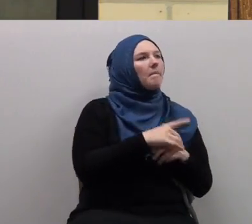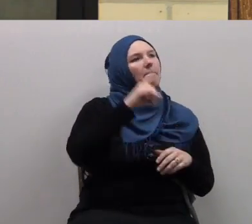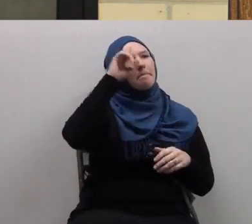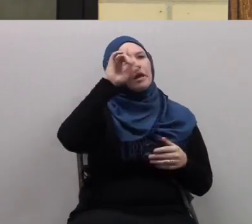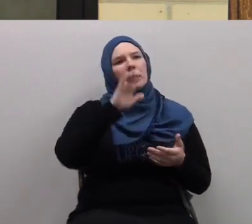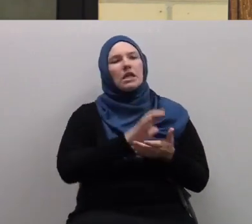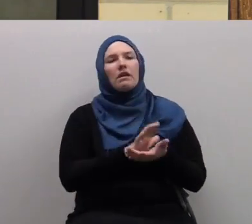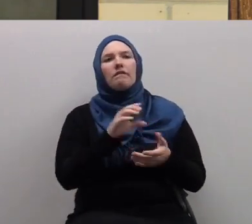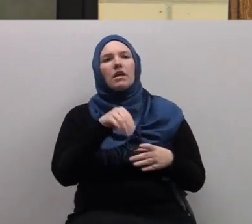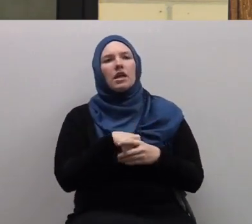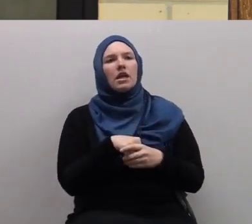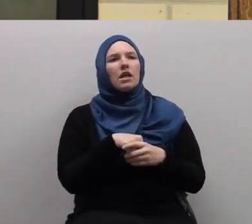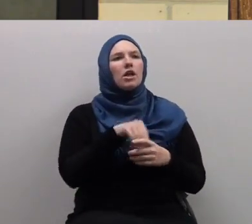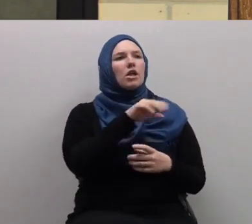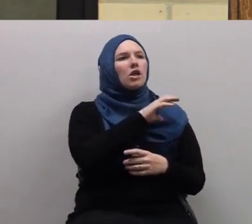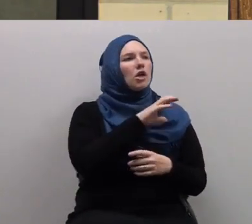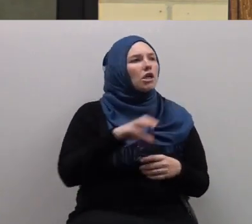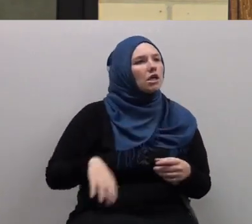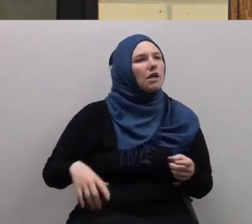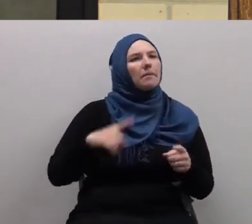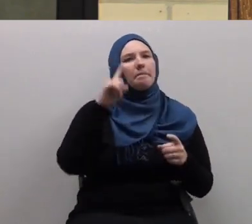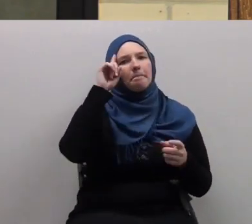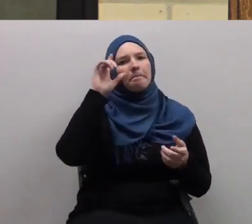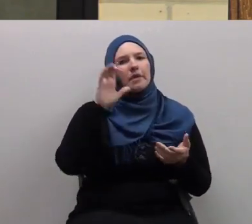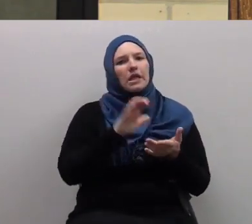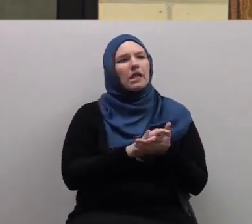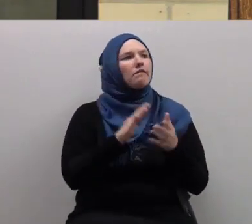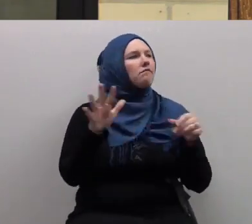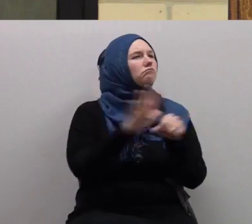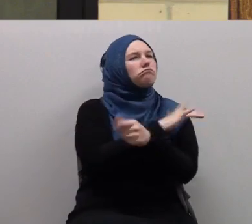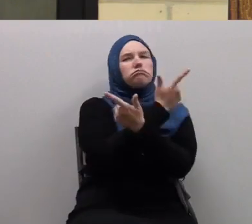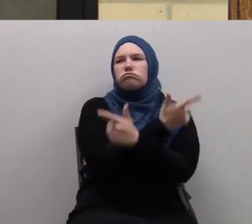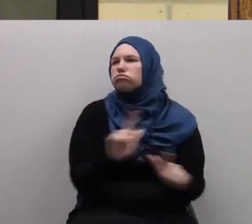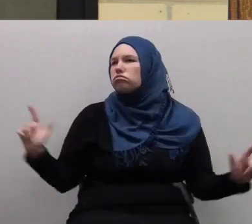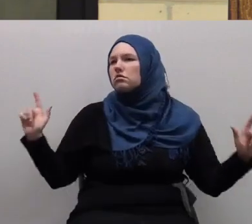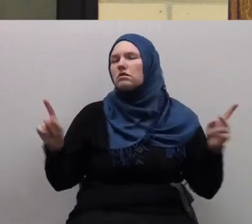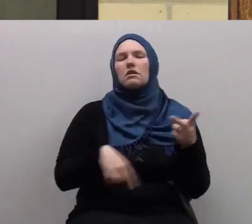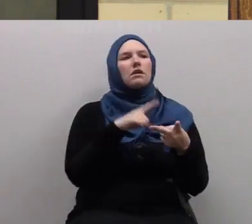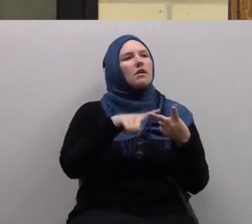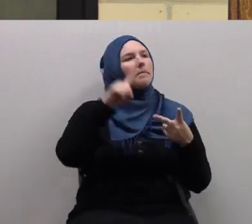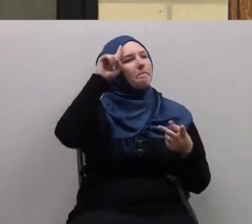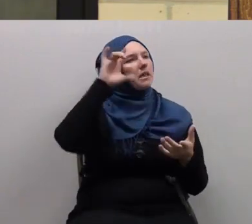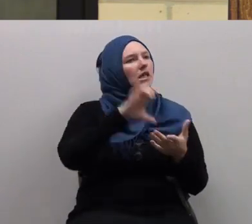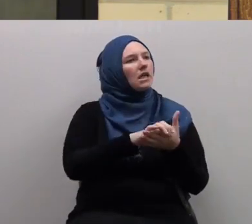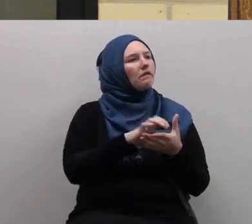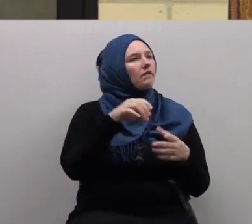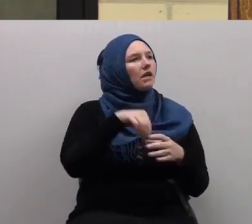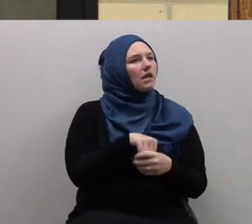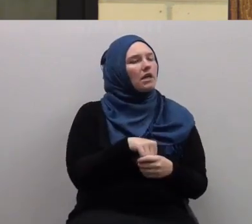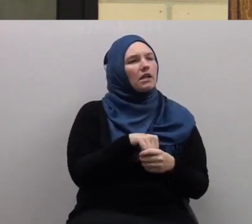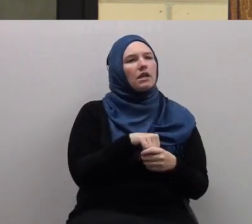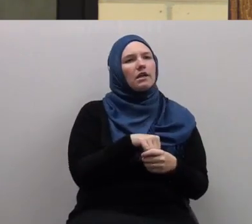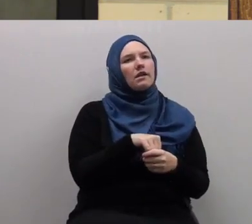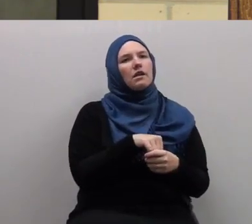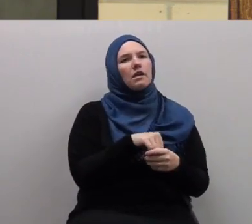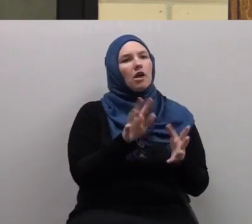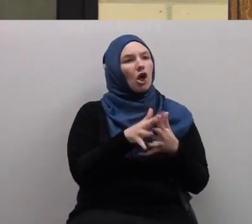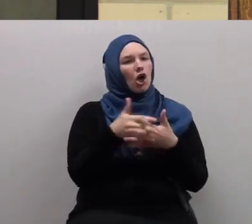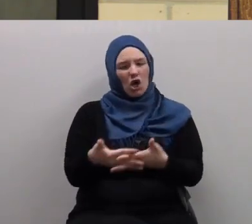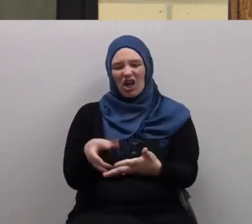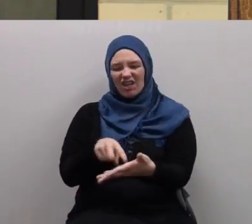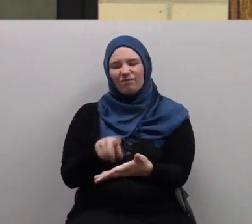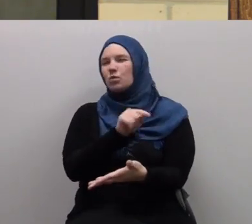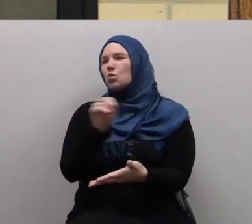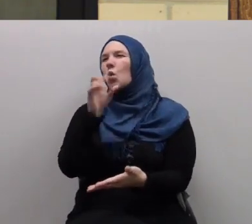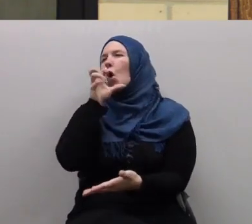secularism, they believe in absolute liberalism, they believe that the Quran is too